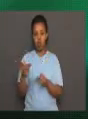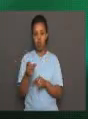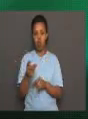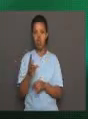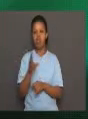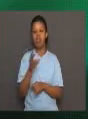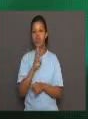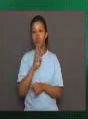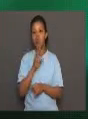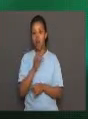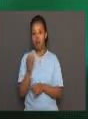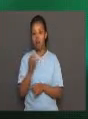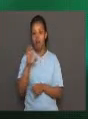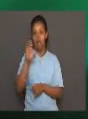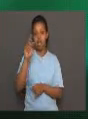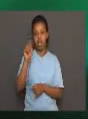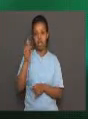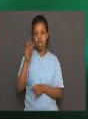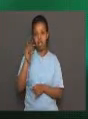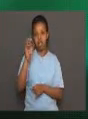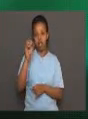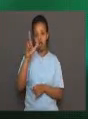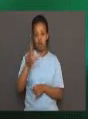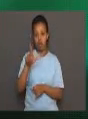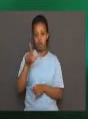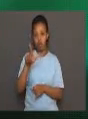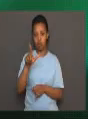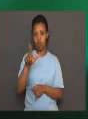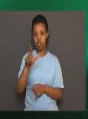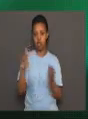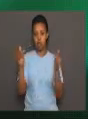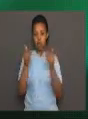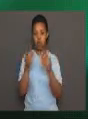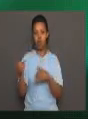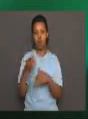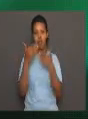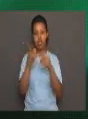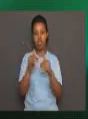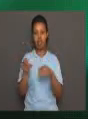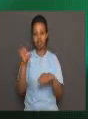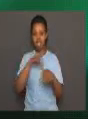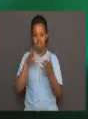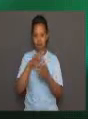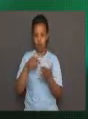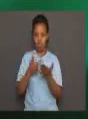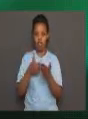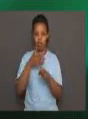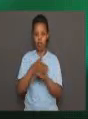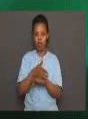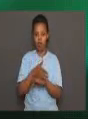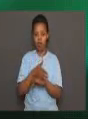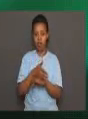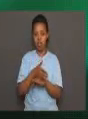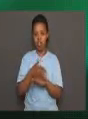and the substances are combined. Then, the test tube is shaken